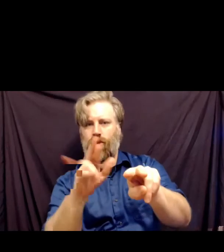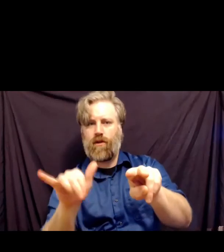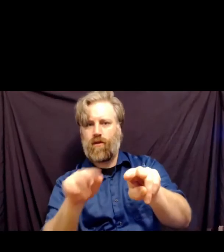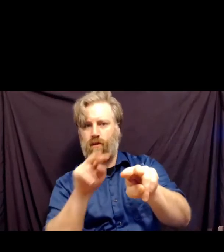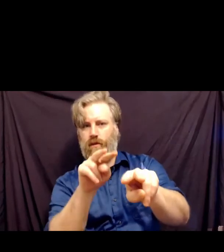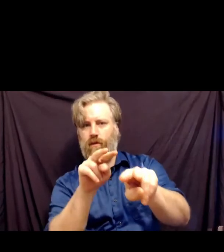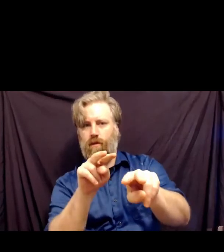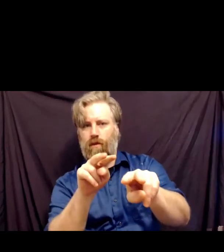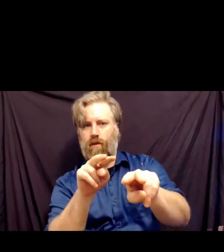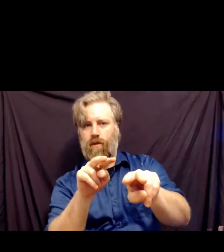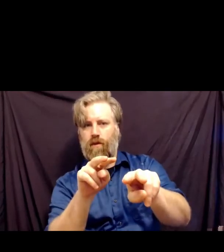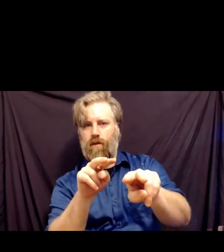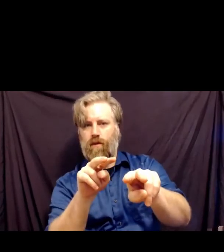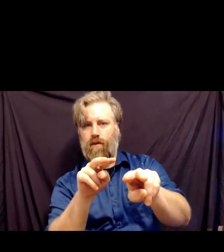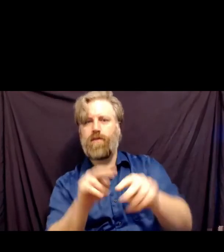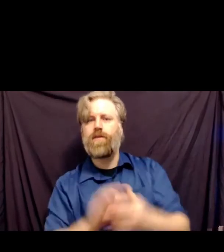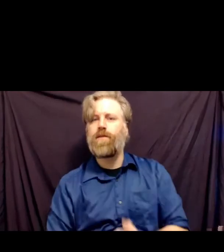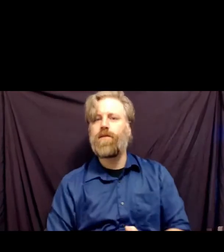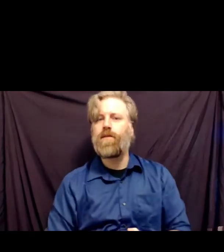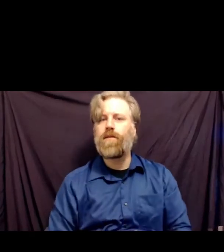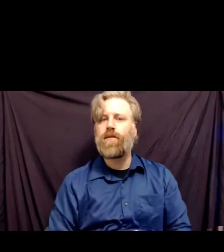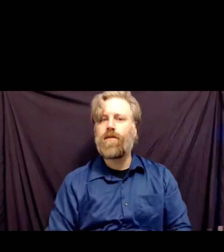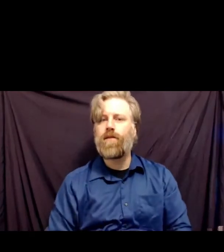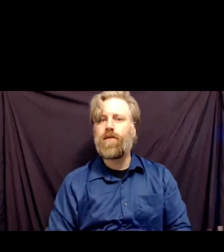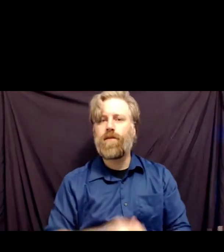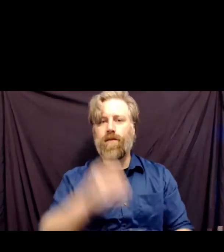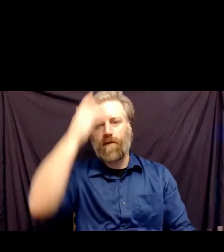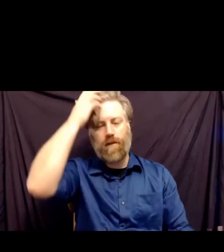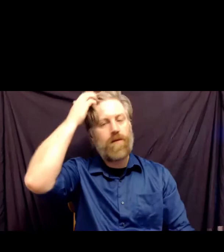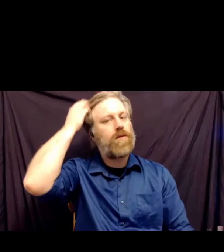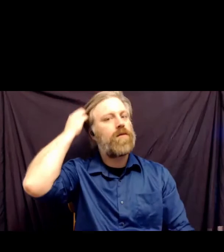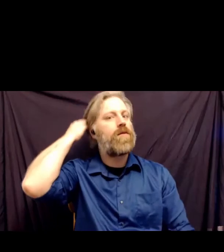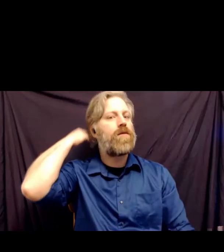major channels in our bodies. The